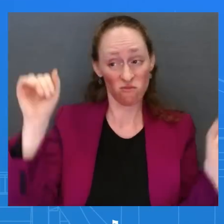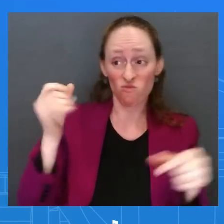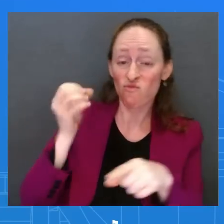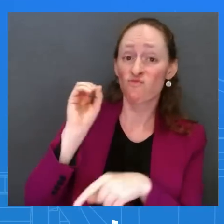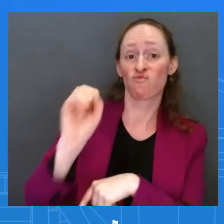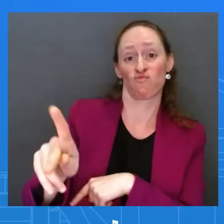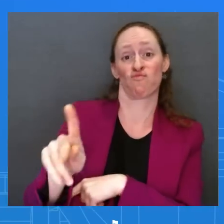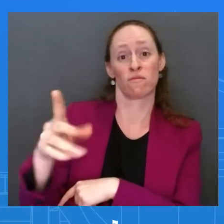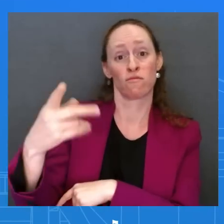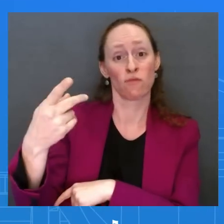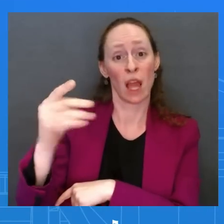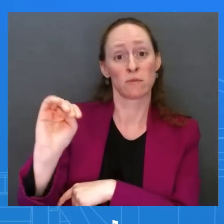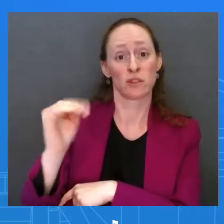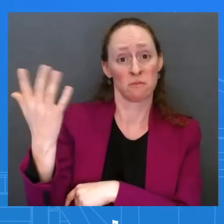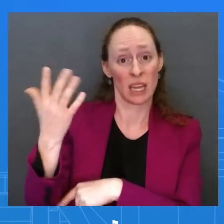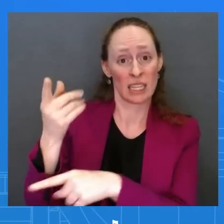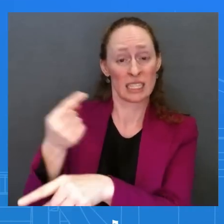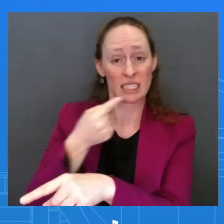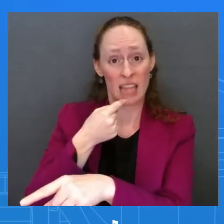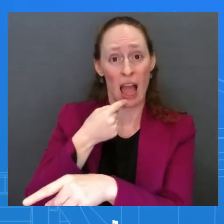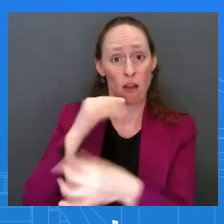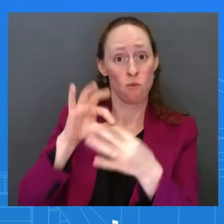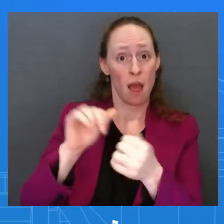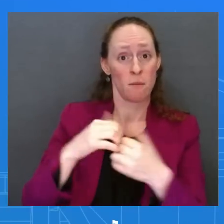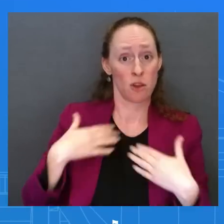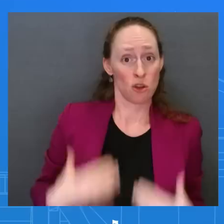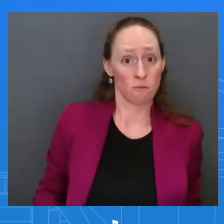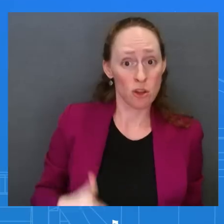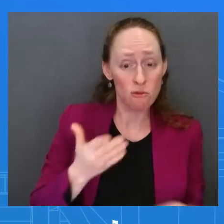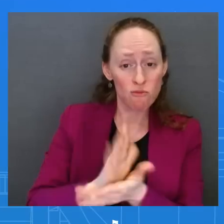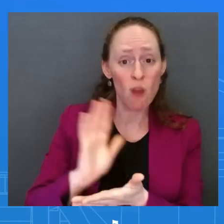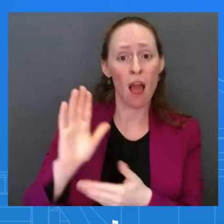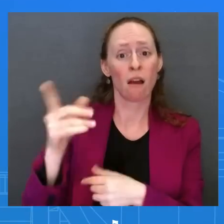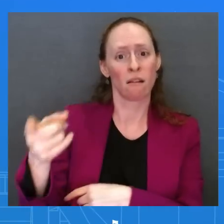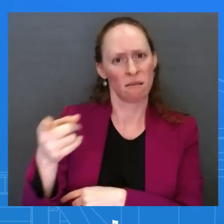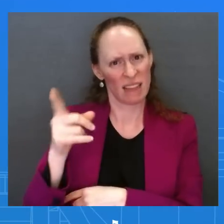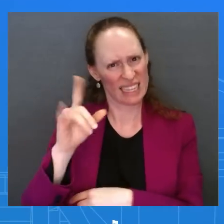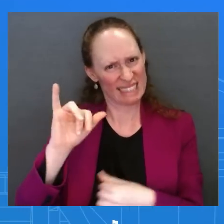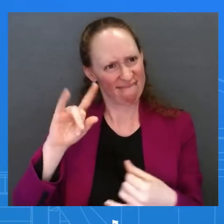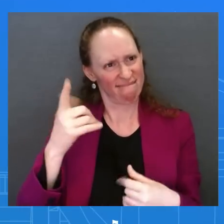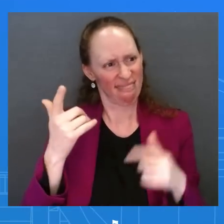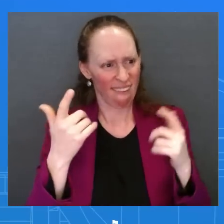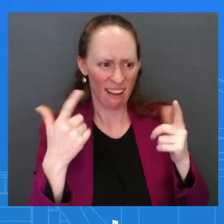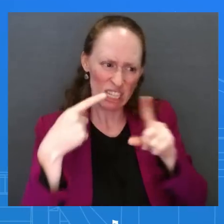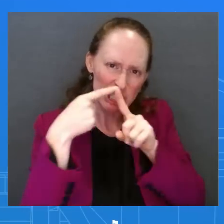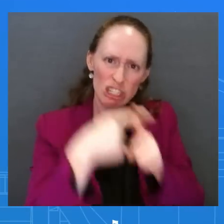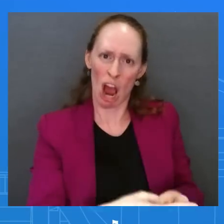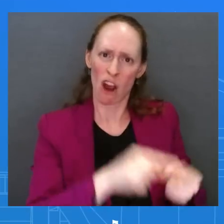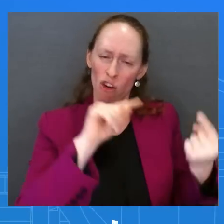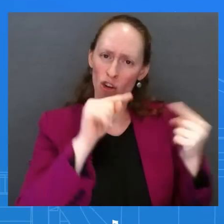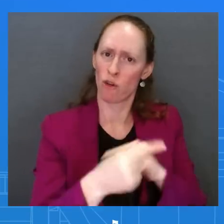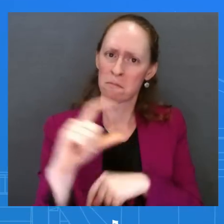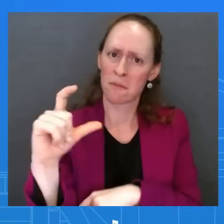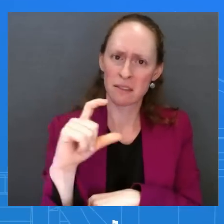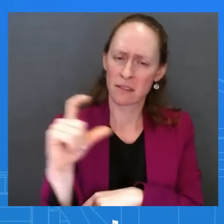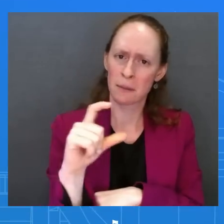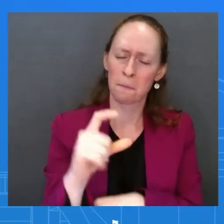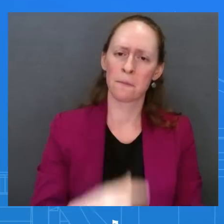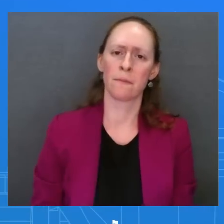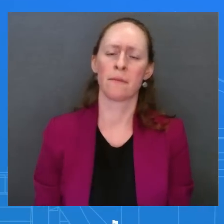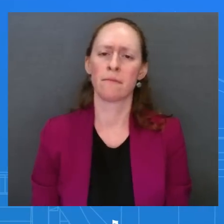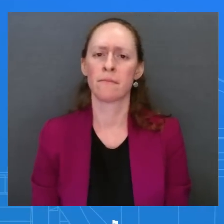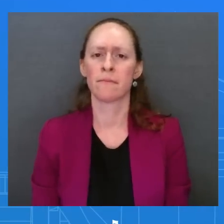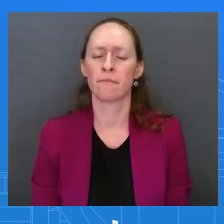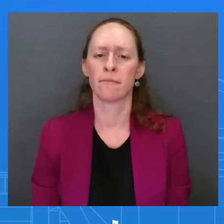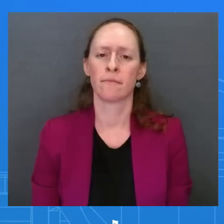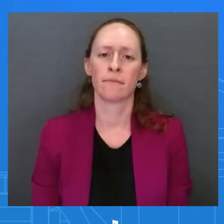attacks on Muslims and others in his country? You know, we were asked this question last week on Friday, and I think that is for the